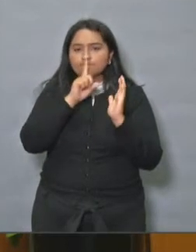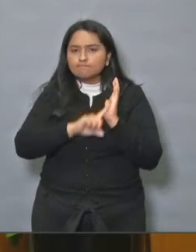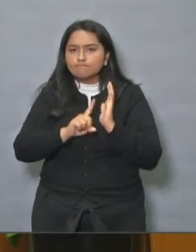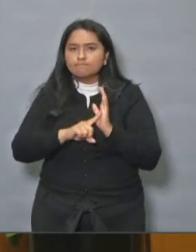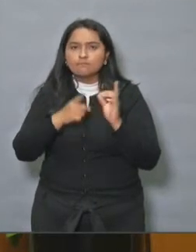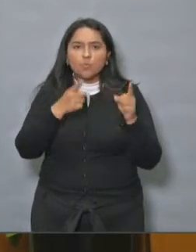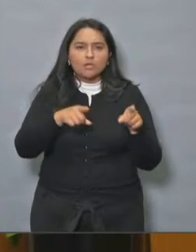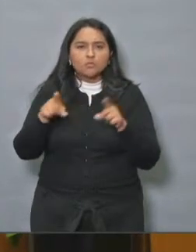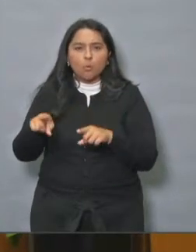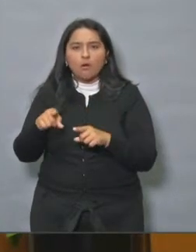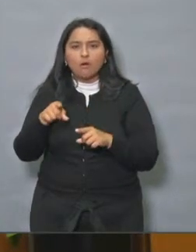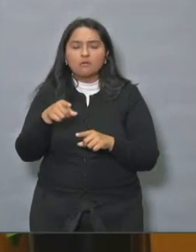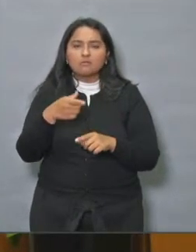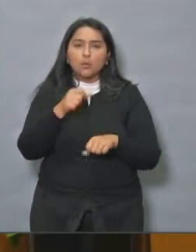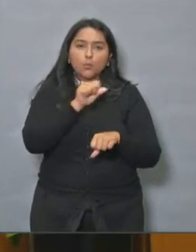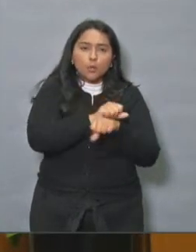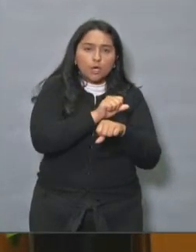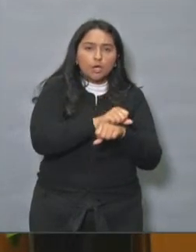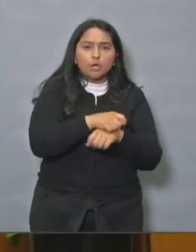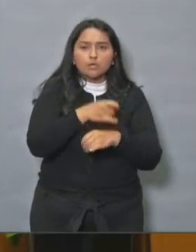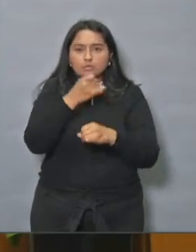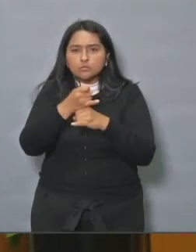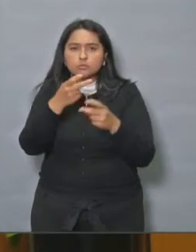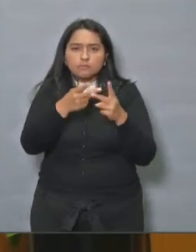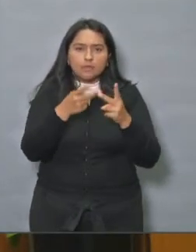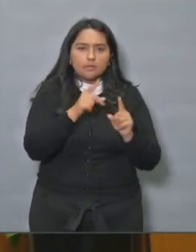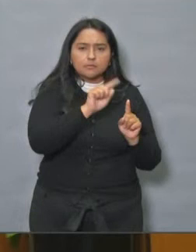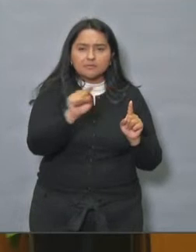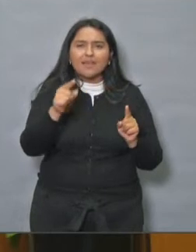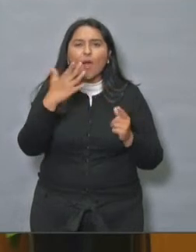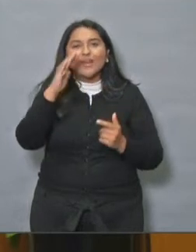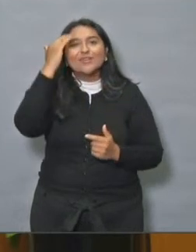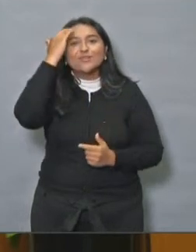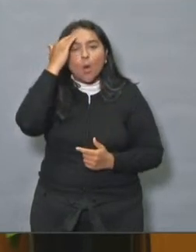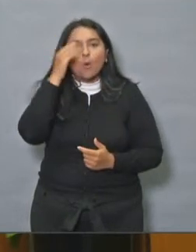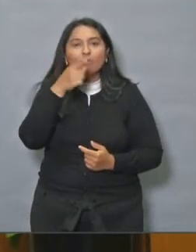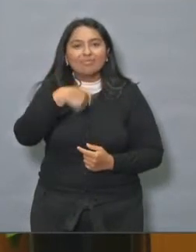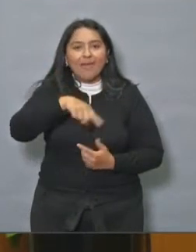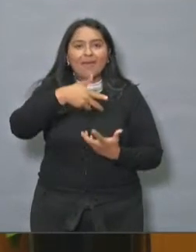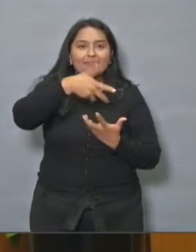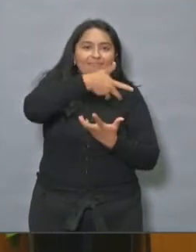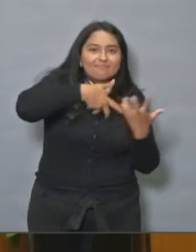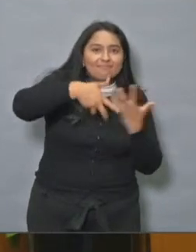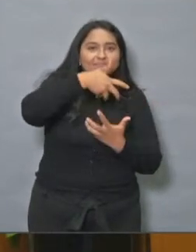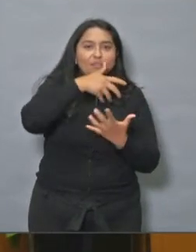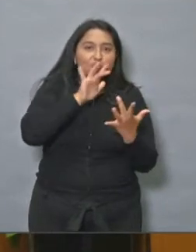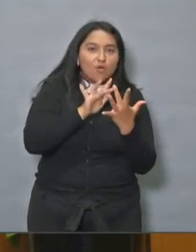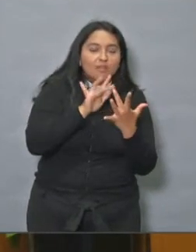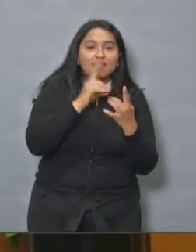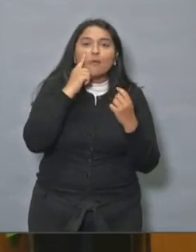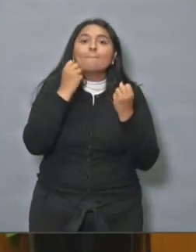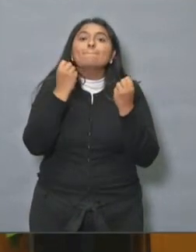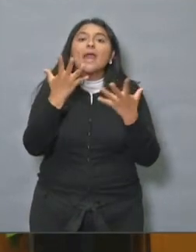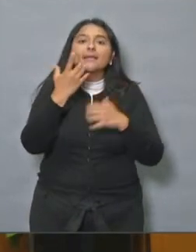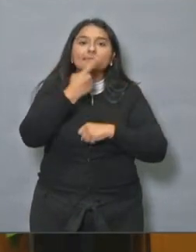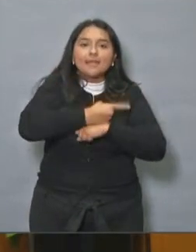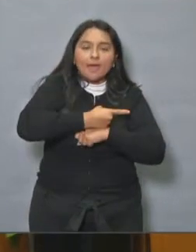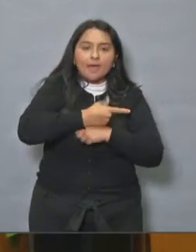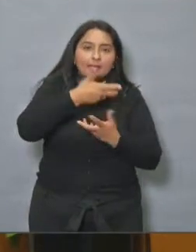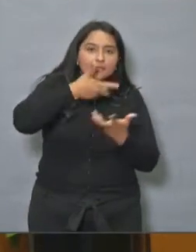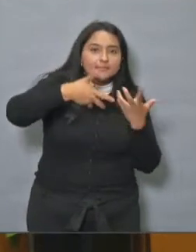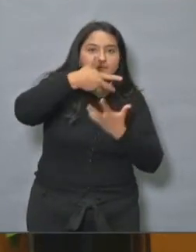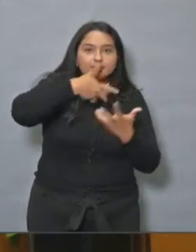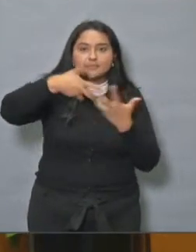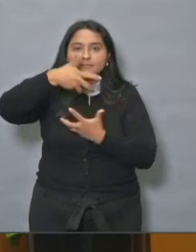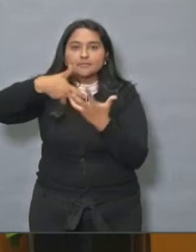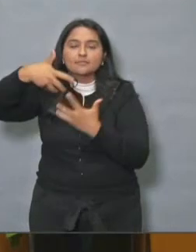institutional settings because those are sites where we know people are in close contact with each other many days, for many, many days. And that's